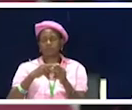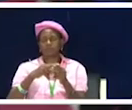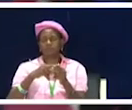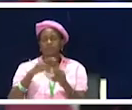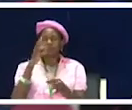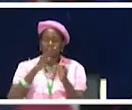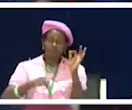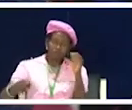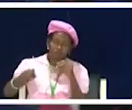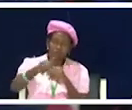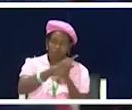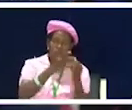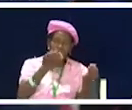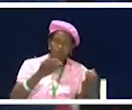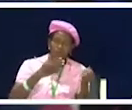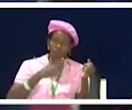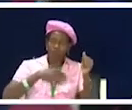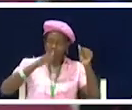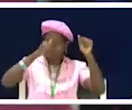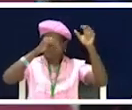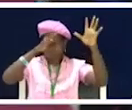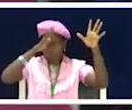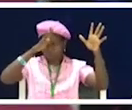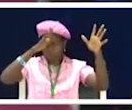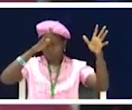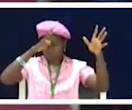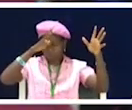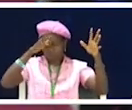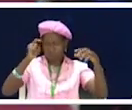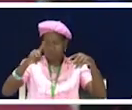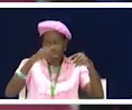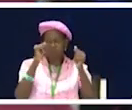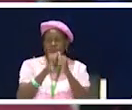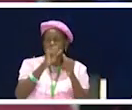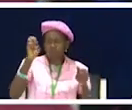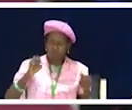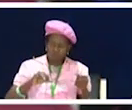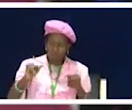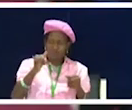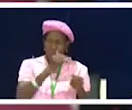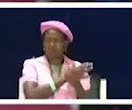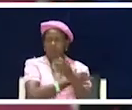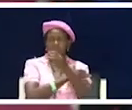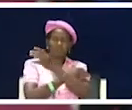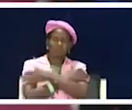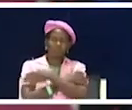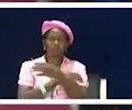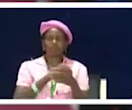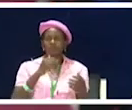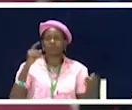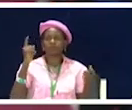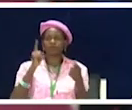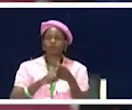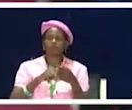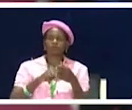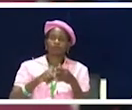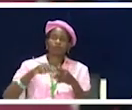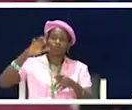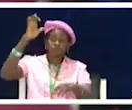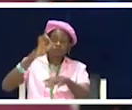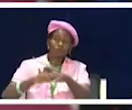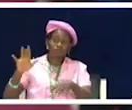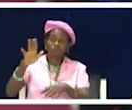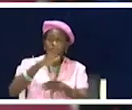If we want my father, the one with the everlasting arms, to reach into your